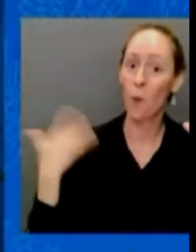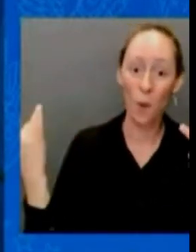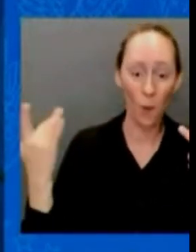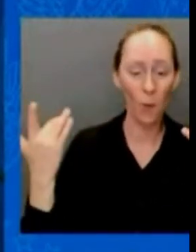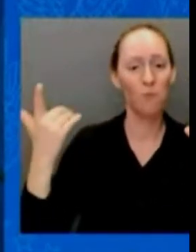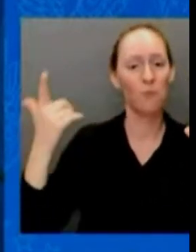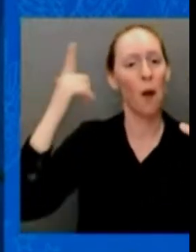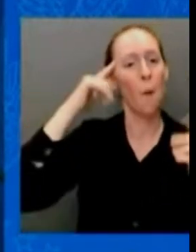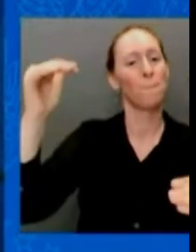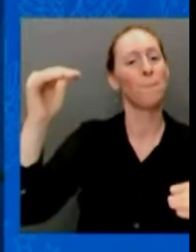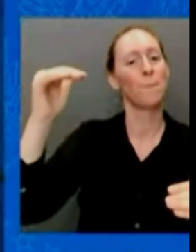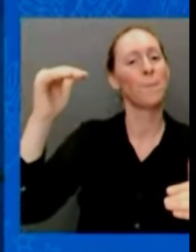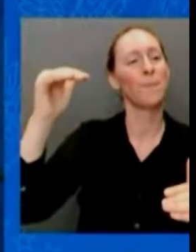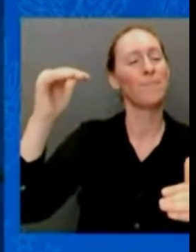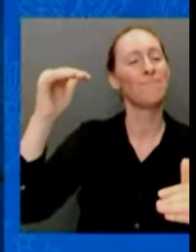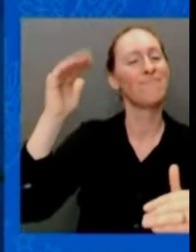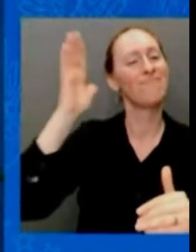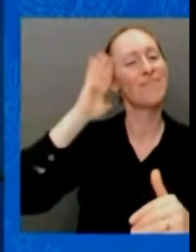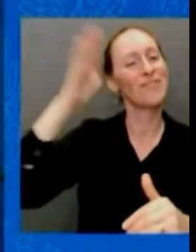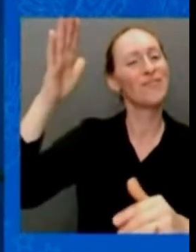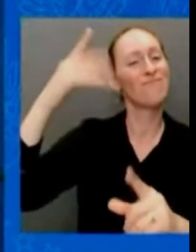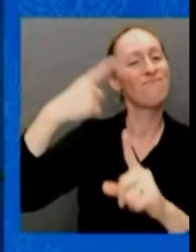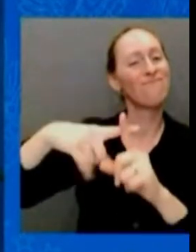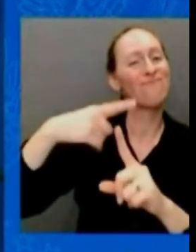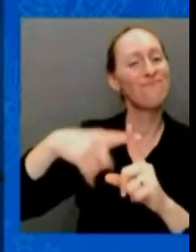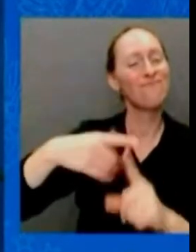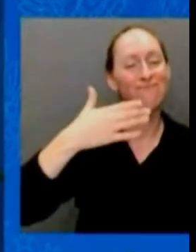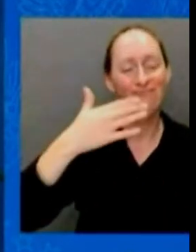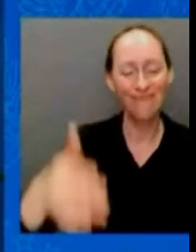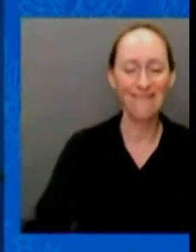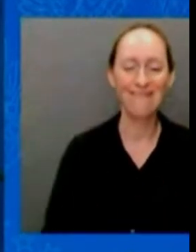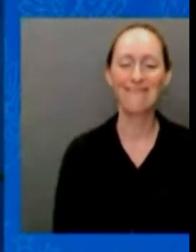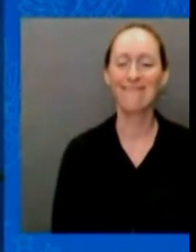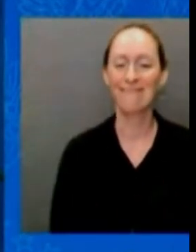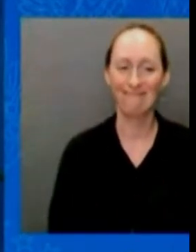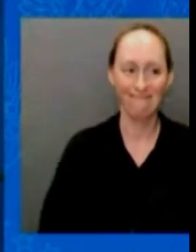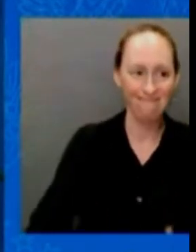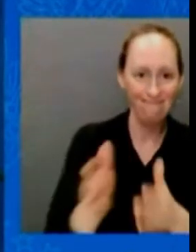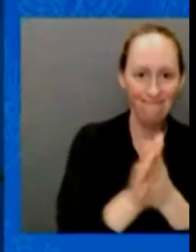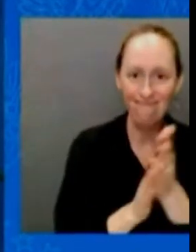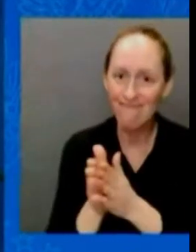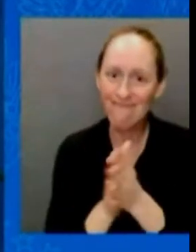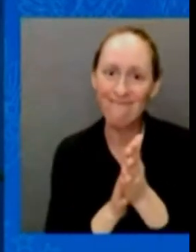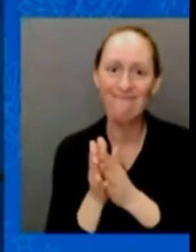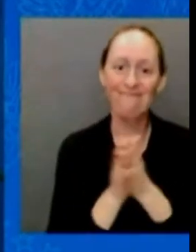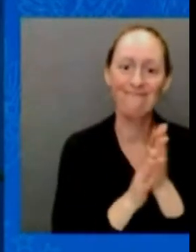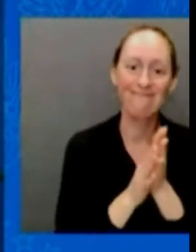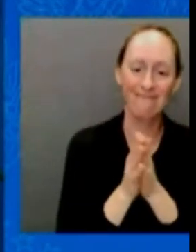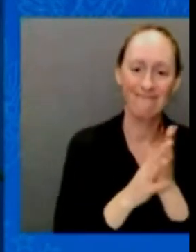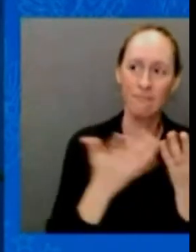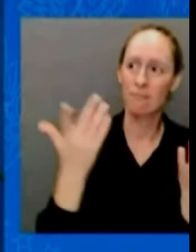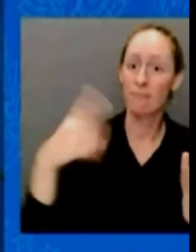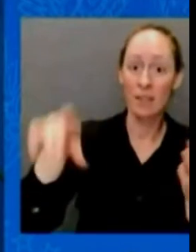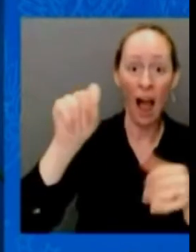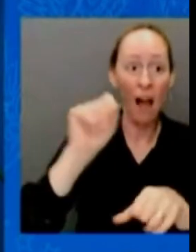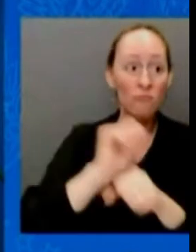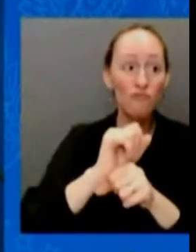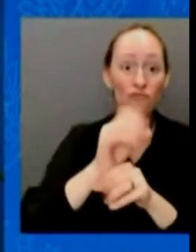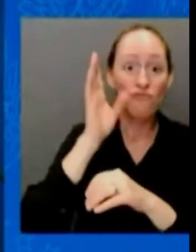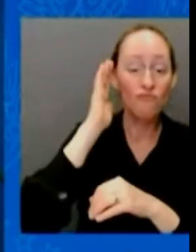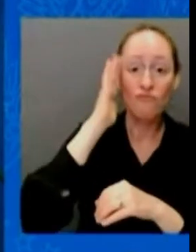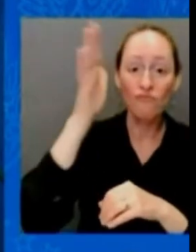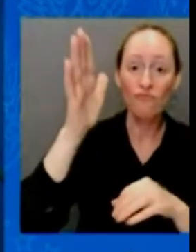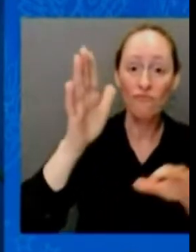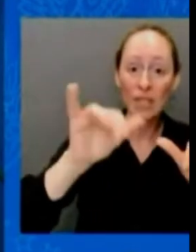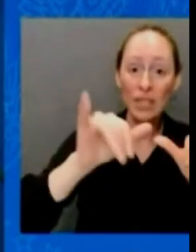in the audience or watching this on television saying, I could be an engineer. I could be a mathematician. I can work at Micron. I can work anywhere.